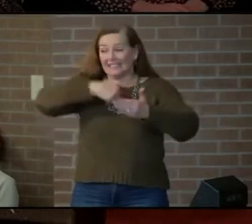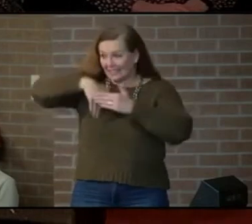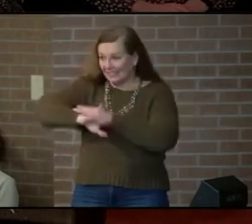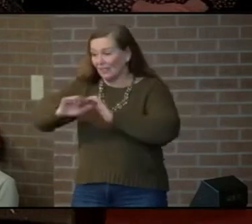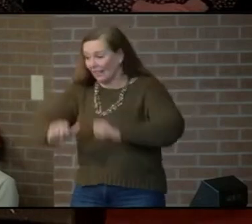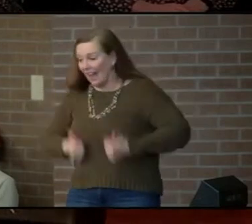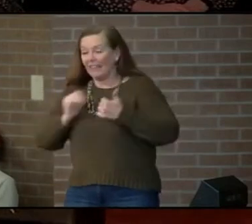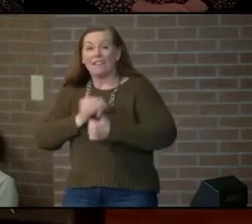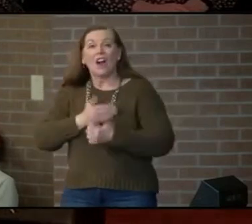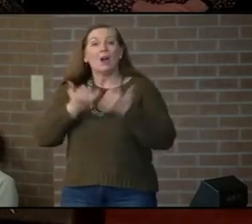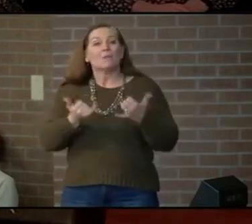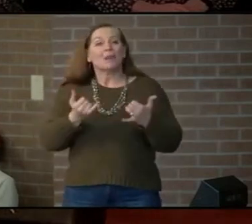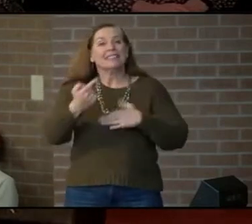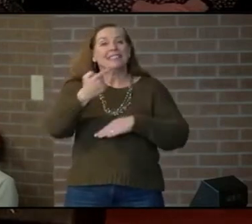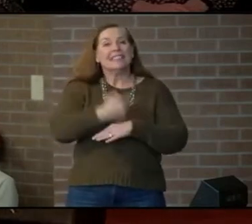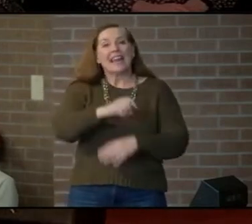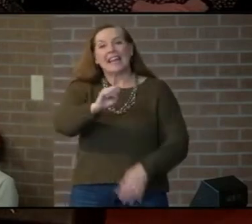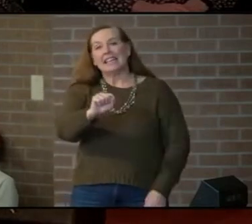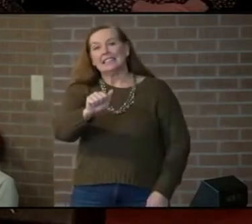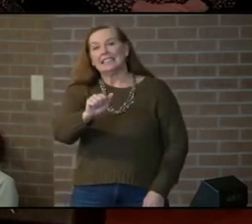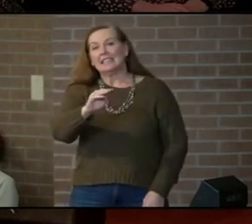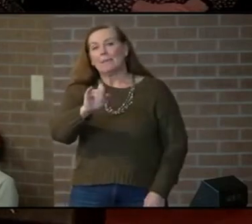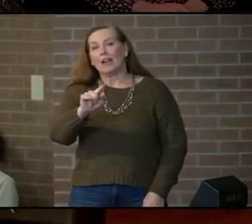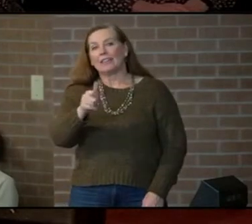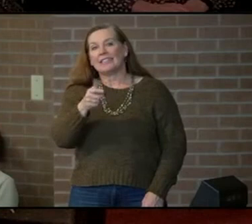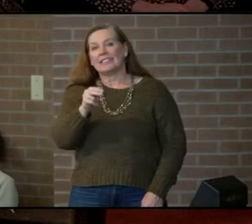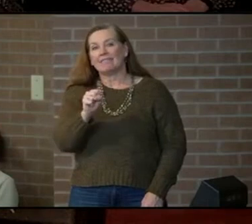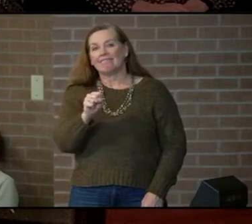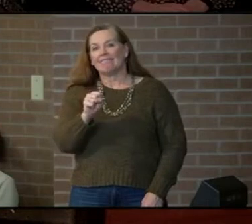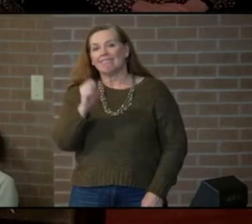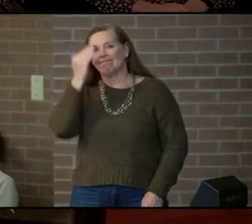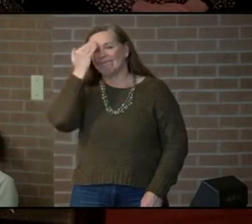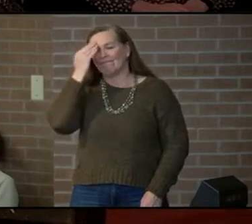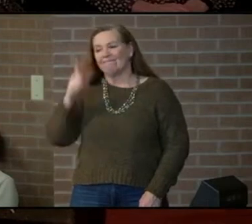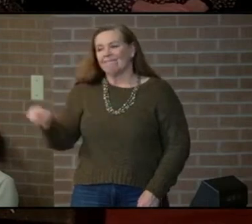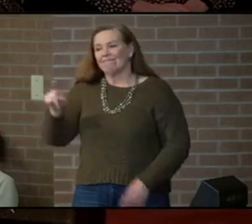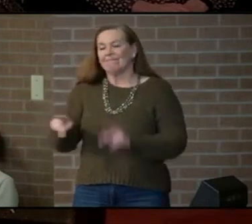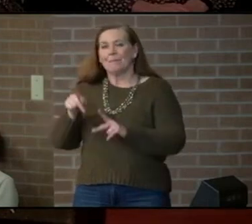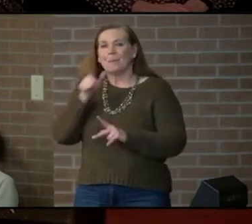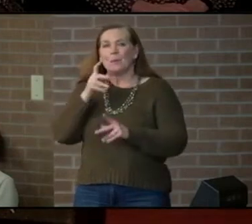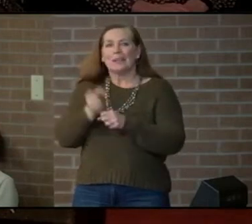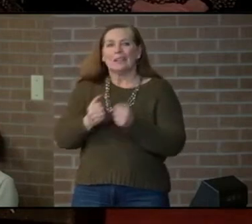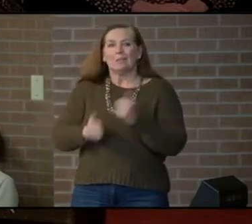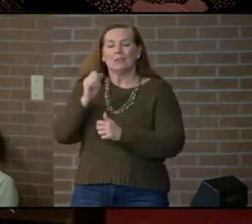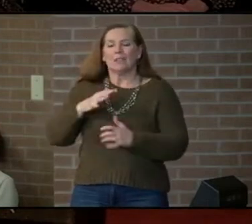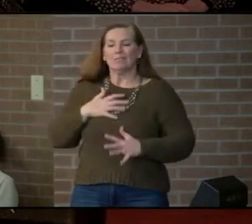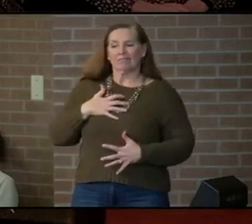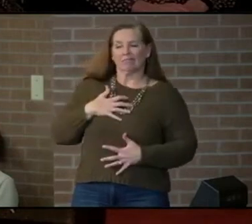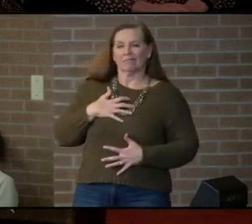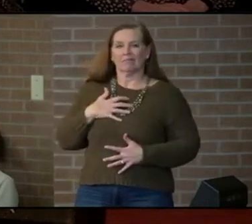our present-day Samaritans. You know, the ones who get the bulk of our disdain, our